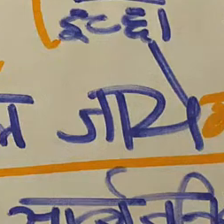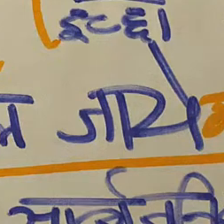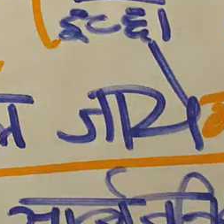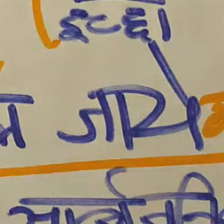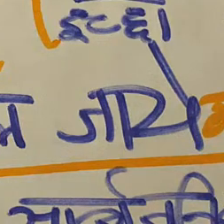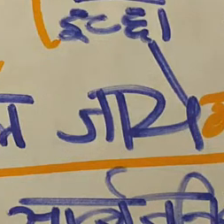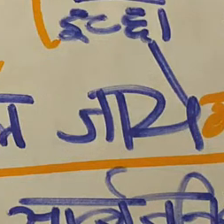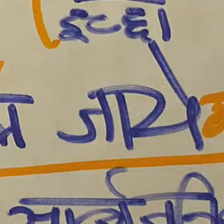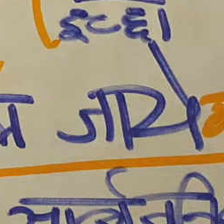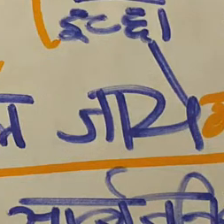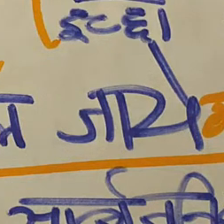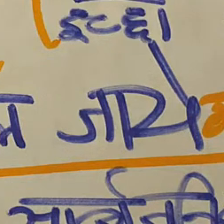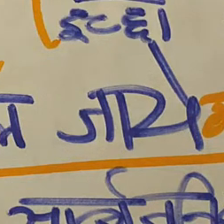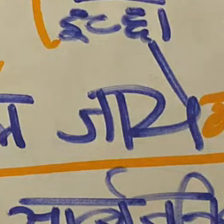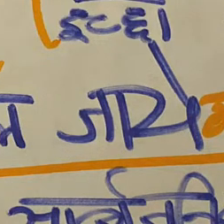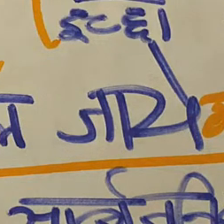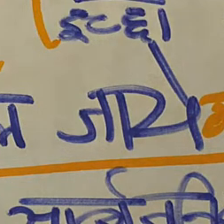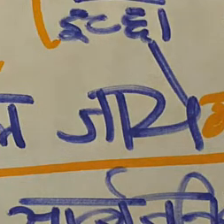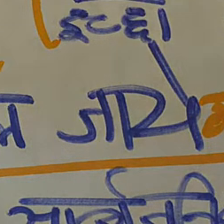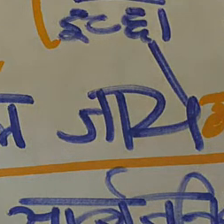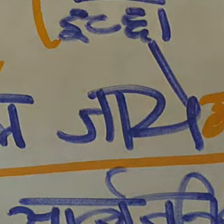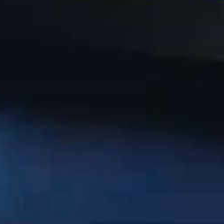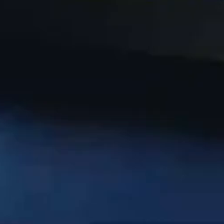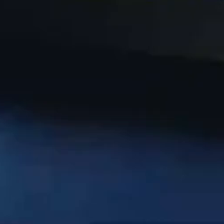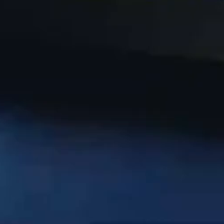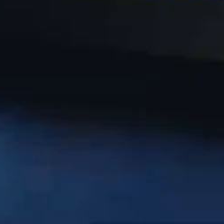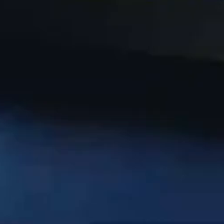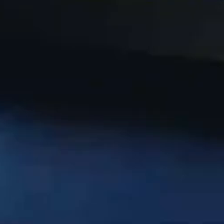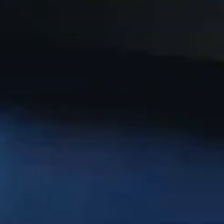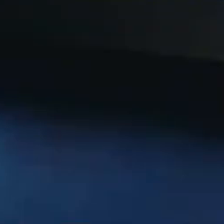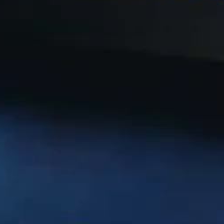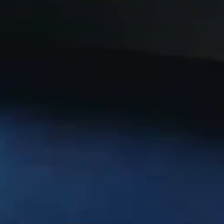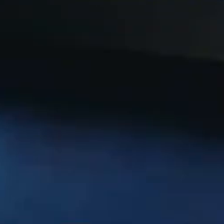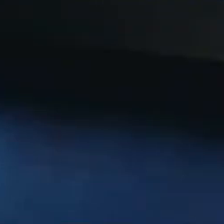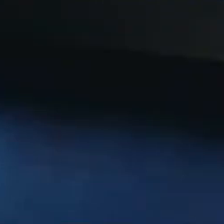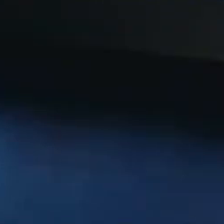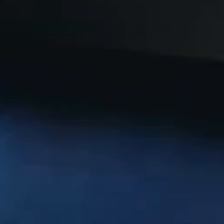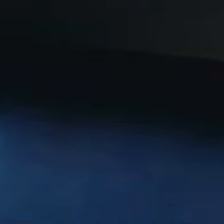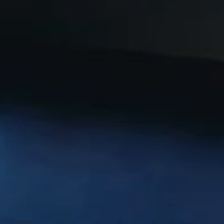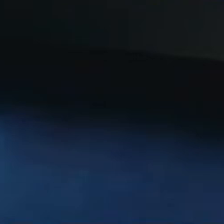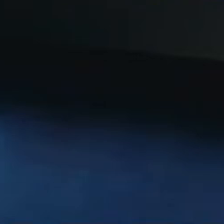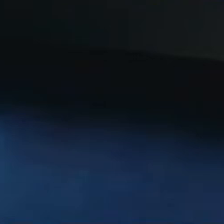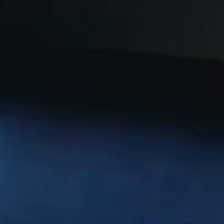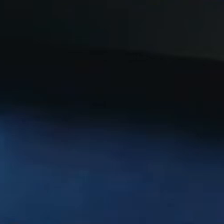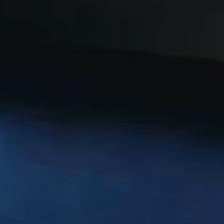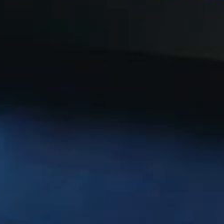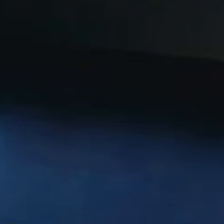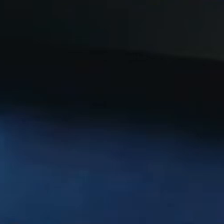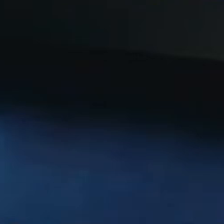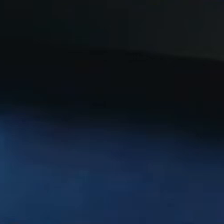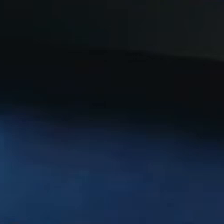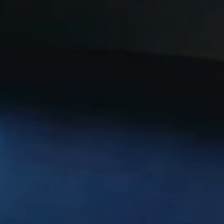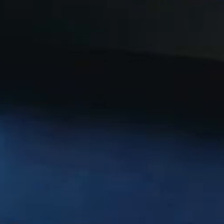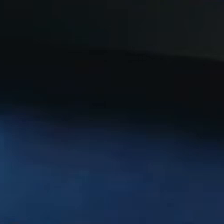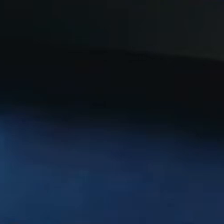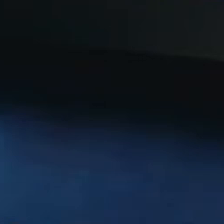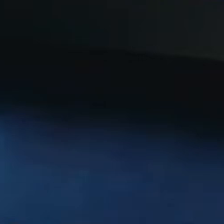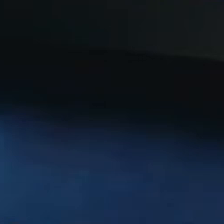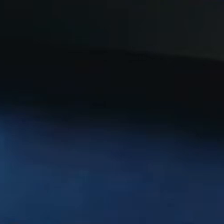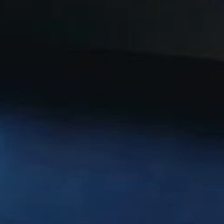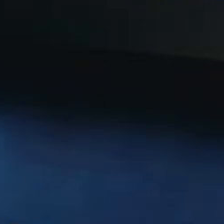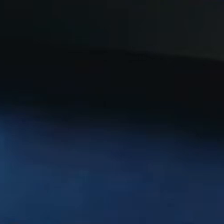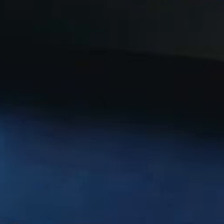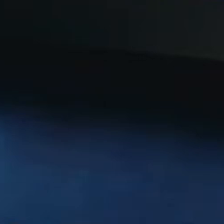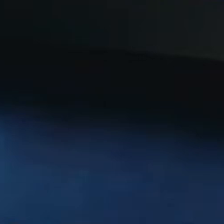there's sukoon, there's peace, there's fear, there's maza, which is fun. And also this feeling of dunya